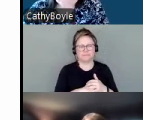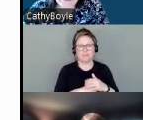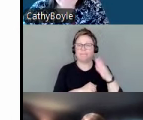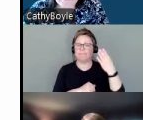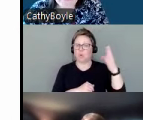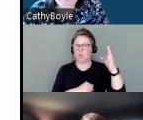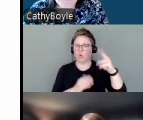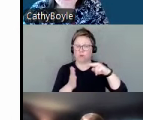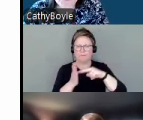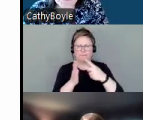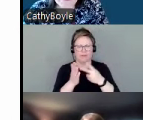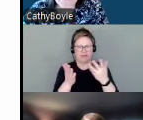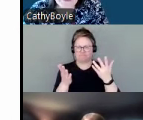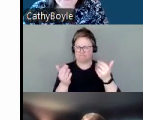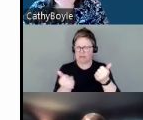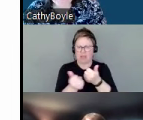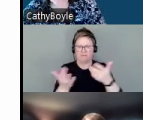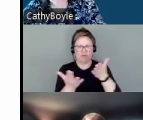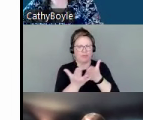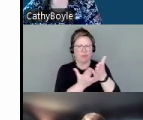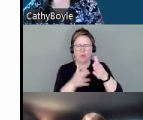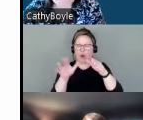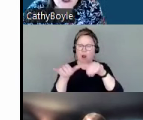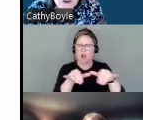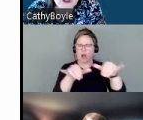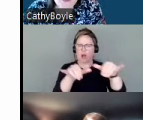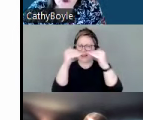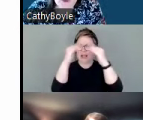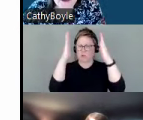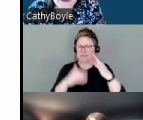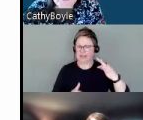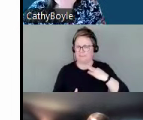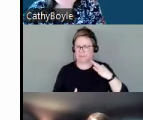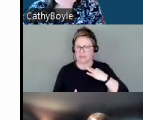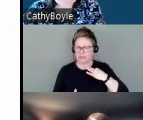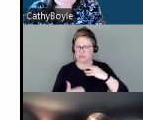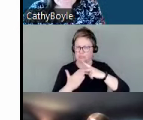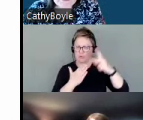Blue is everything through the Common Housing Application for Massachusetts programs.